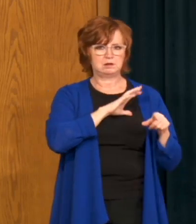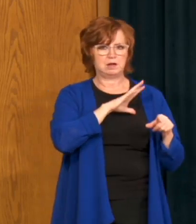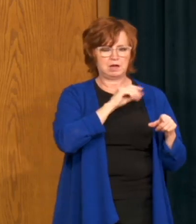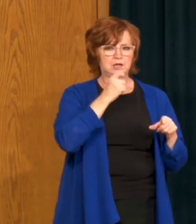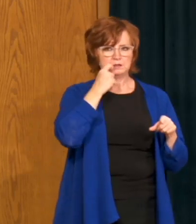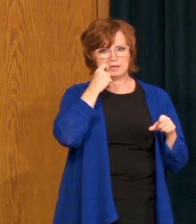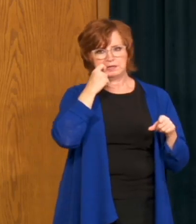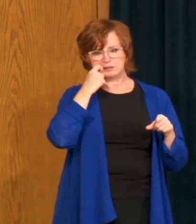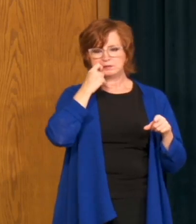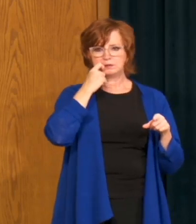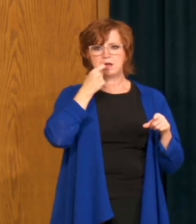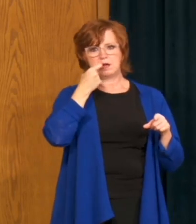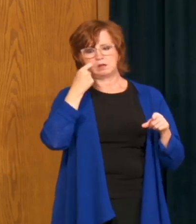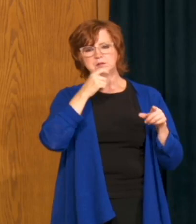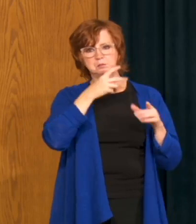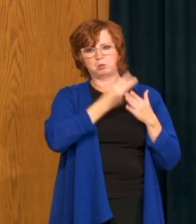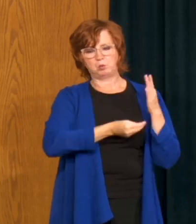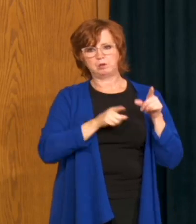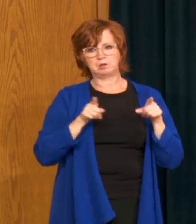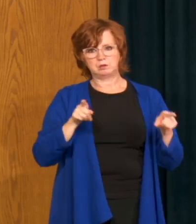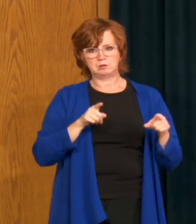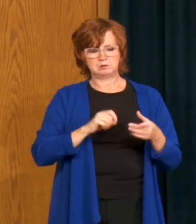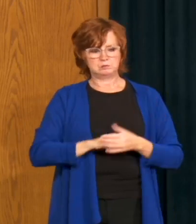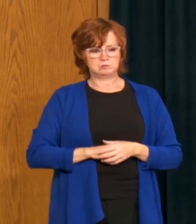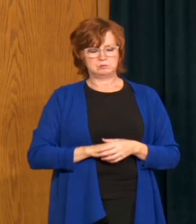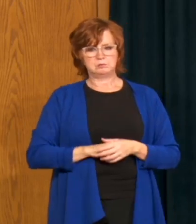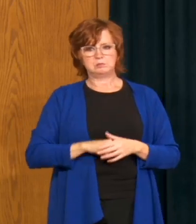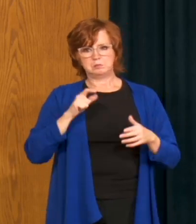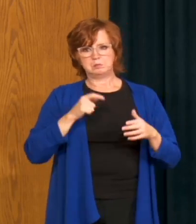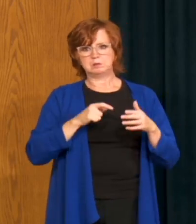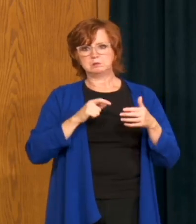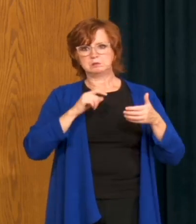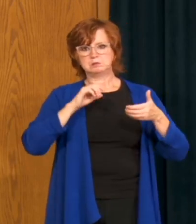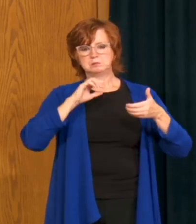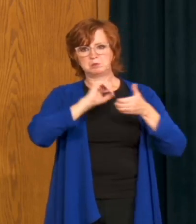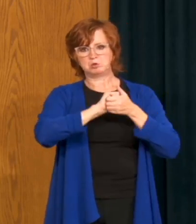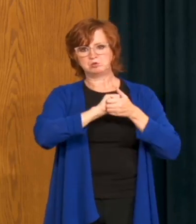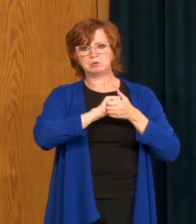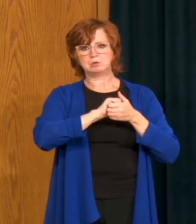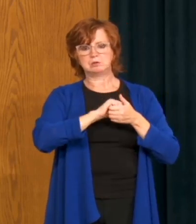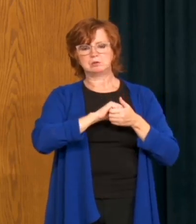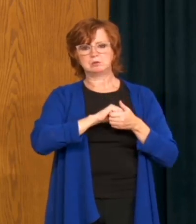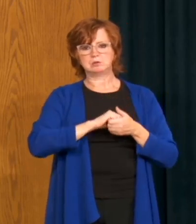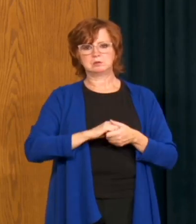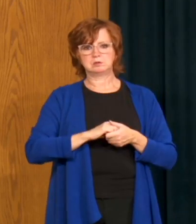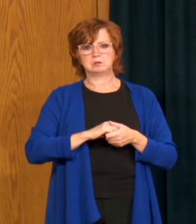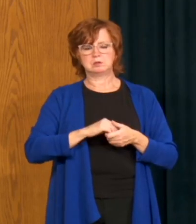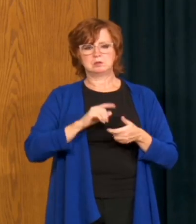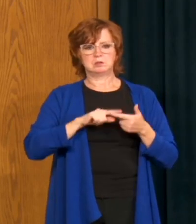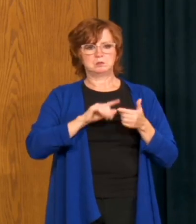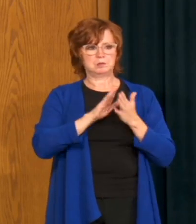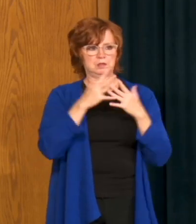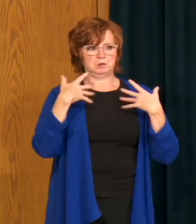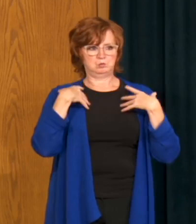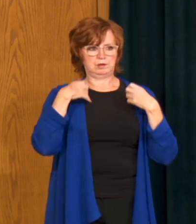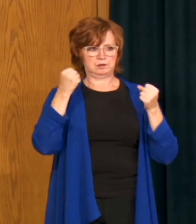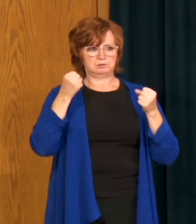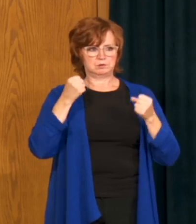the pathway to harm reduction or recovery, whatever the option is for that individual at that point in time.